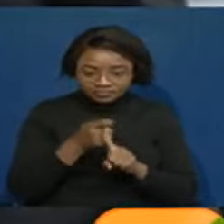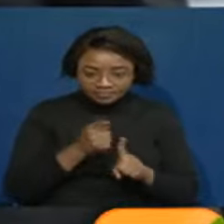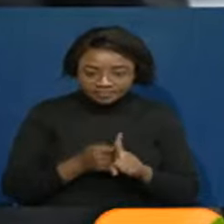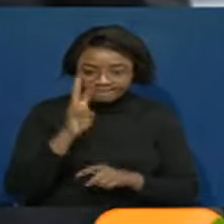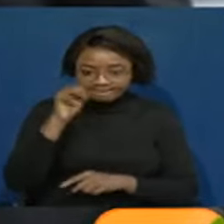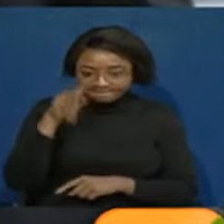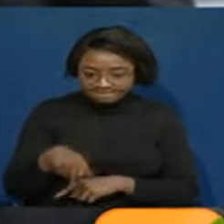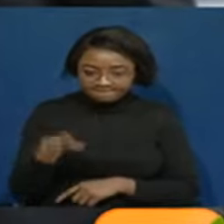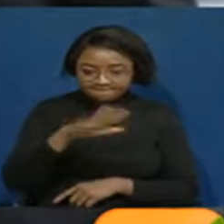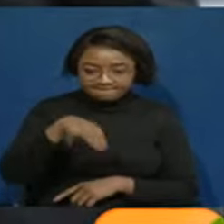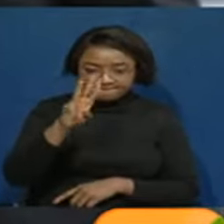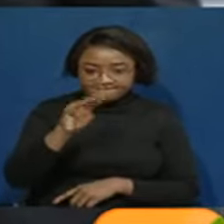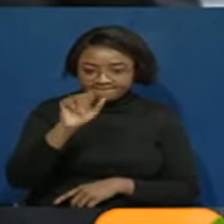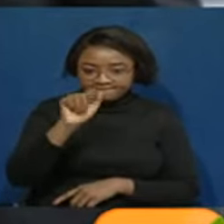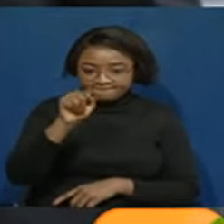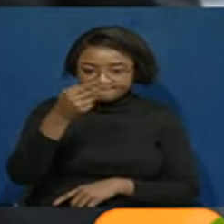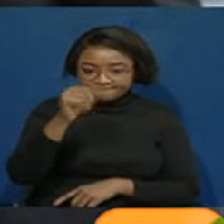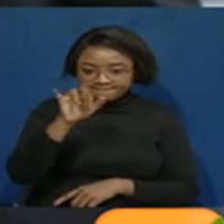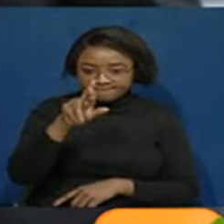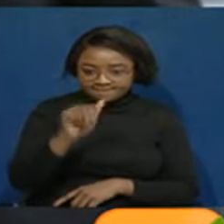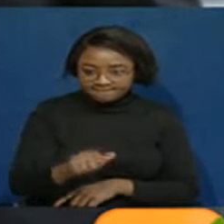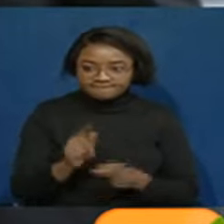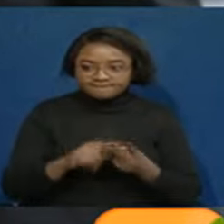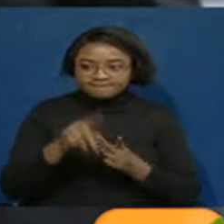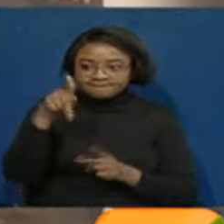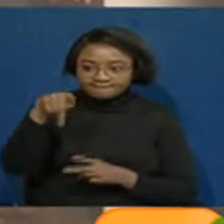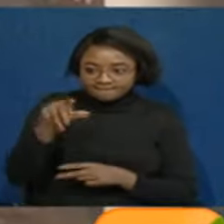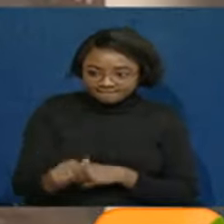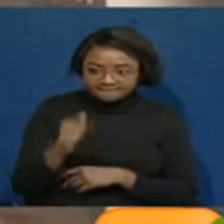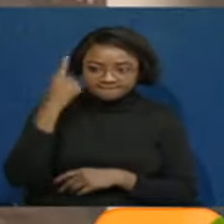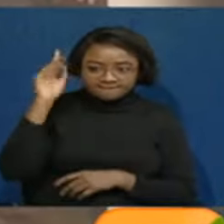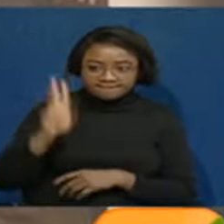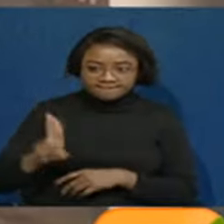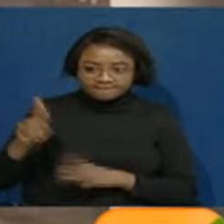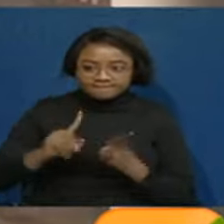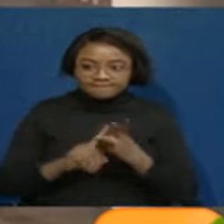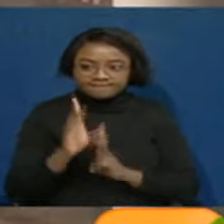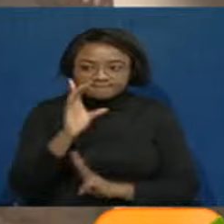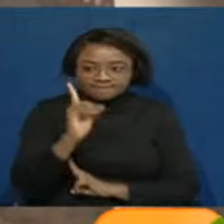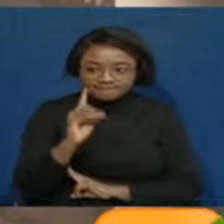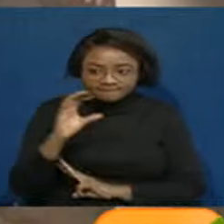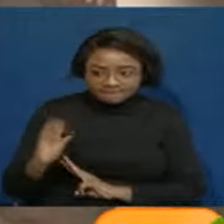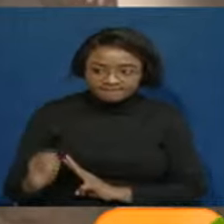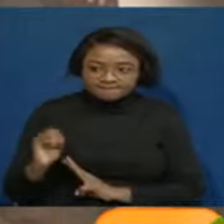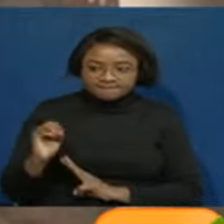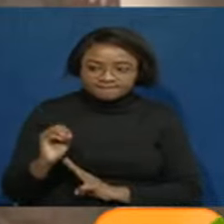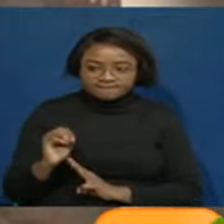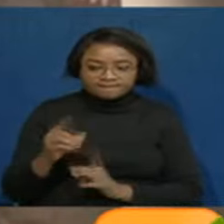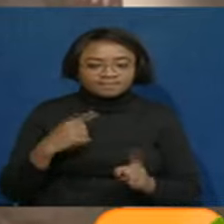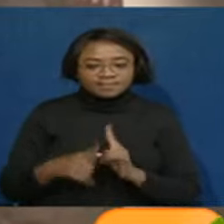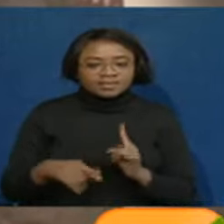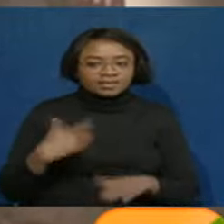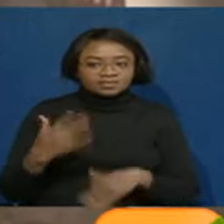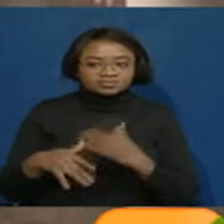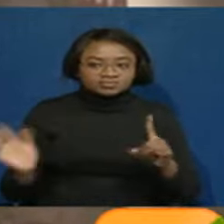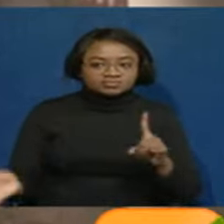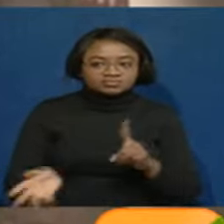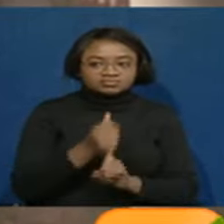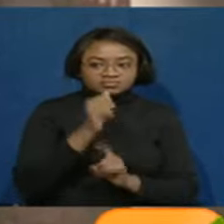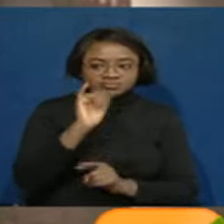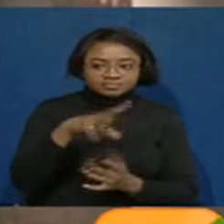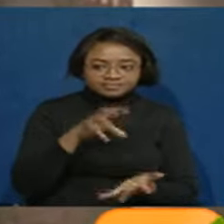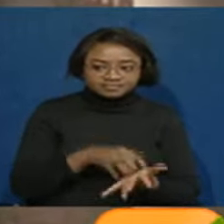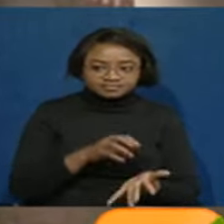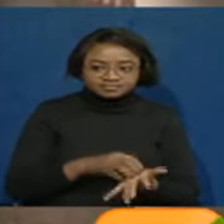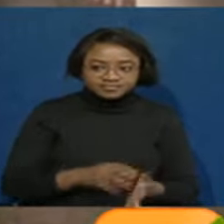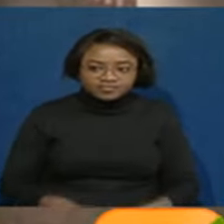Mathira, personal assistant to former President Uhuru Kenyatta, and district officer before achieving what had been seen as impossible